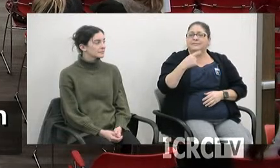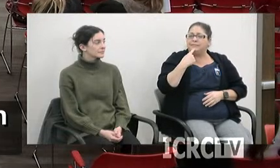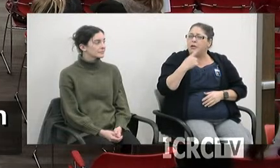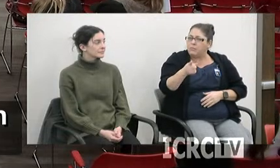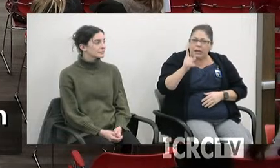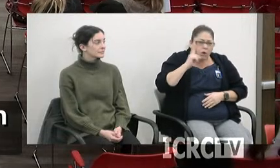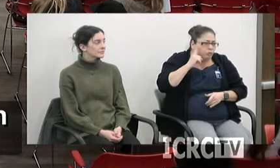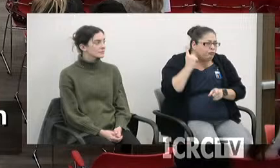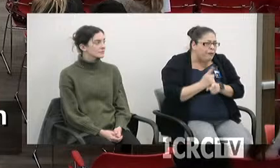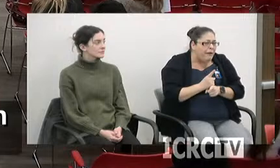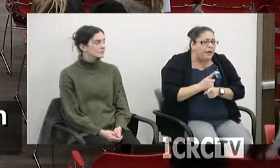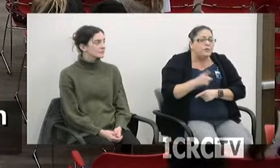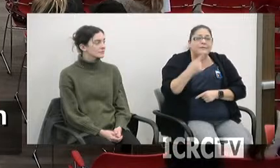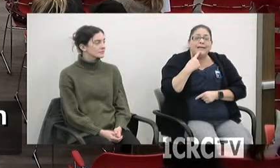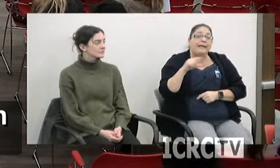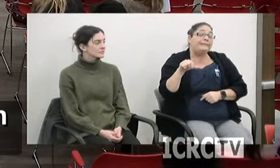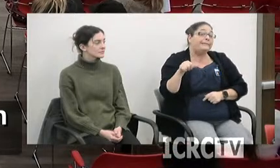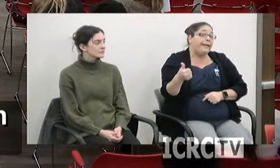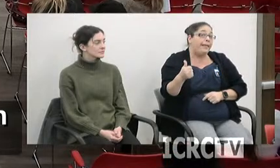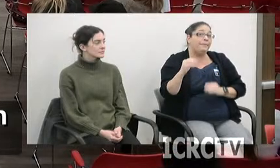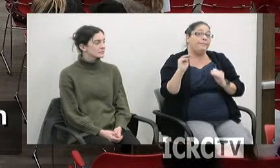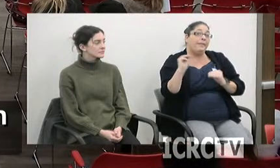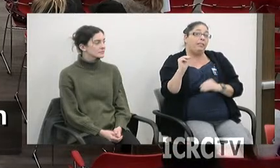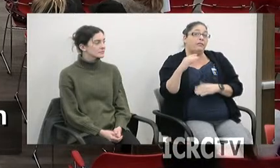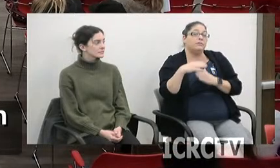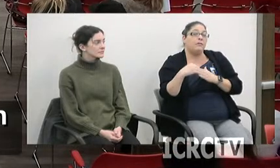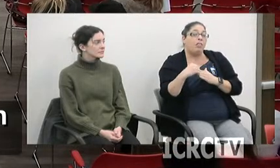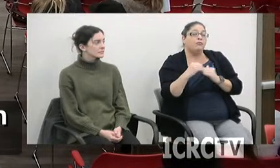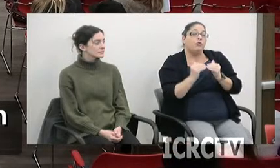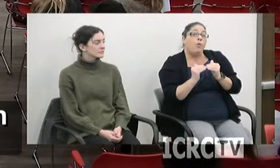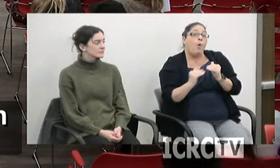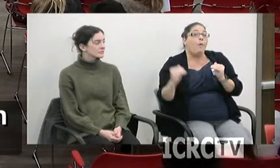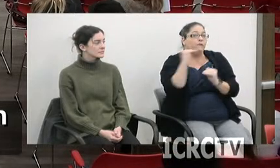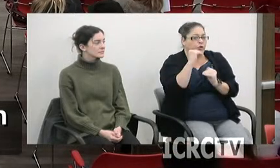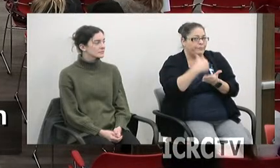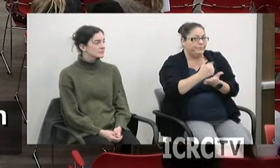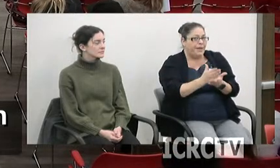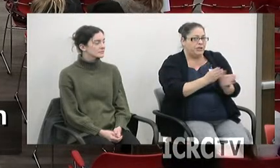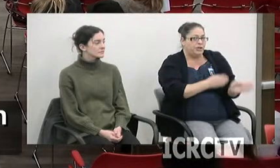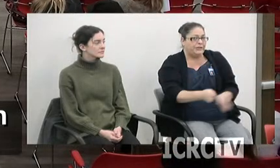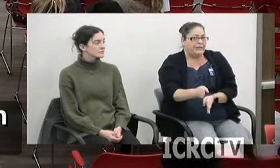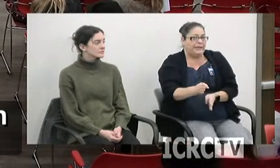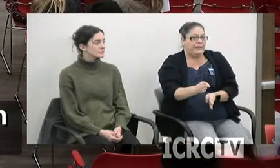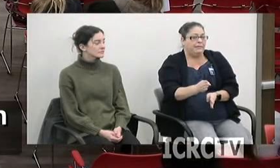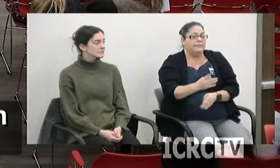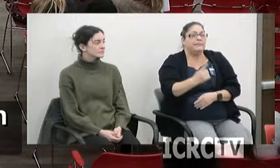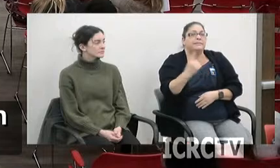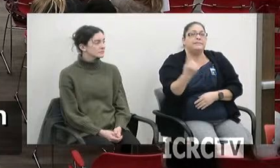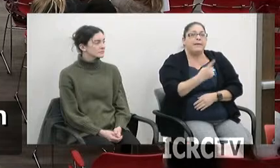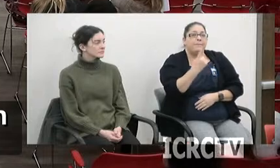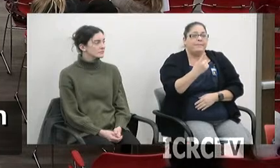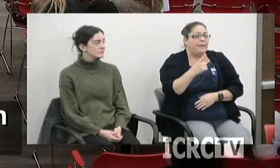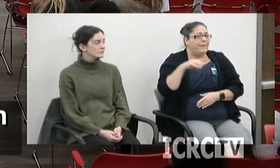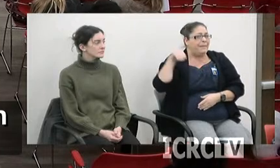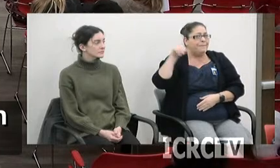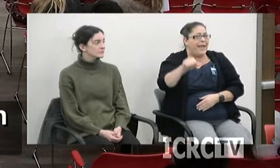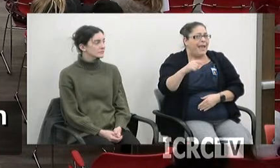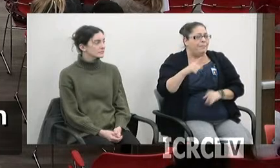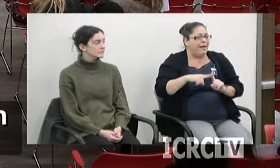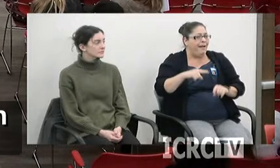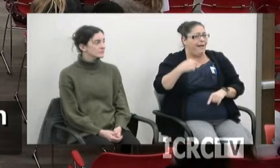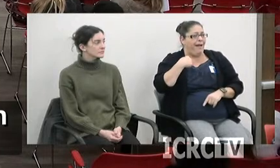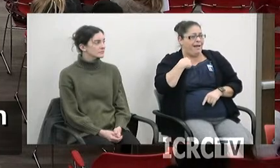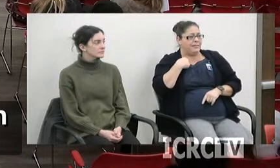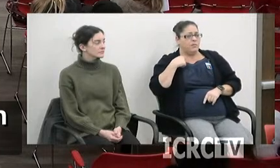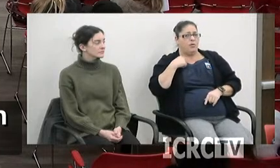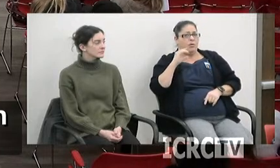That it's 10 million over, some being paid by us and some being paid by OFCC? Did I hear that? Is